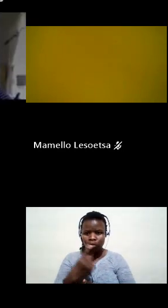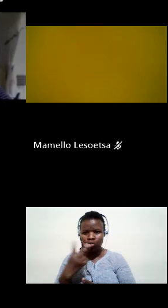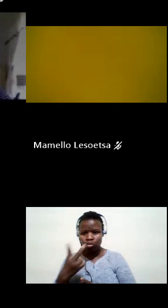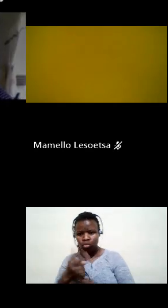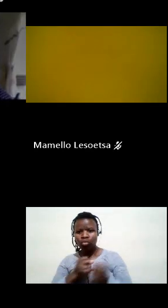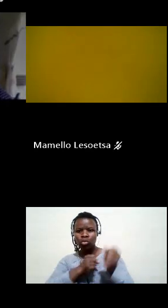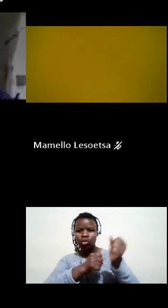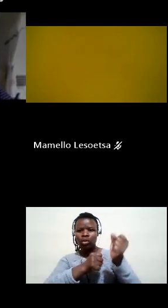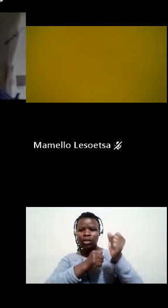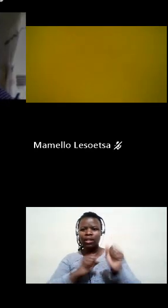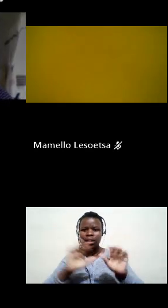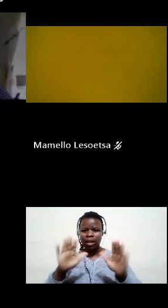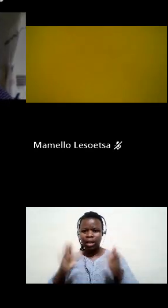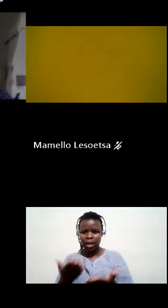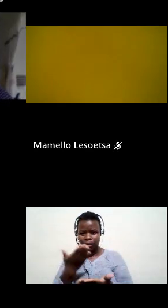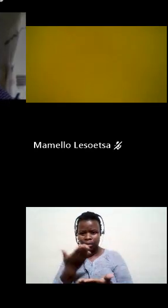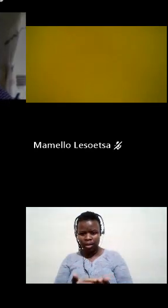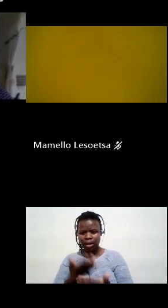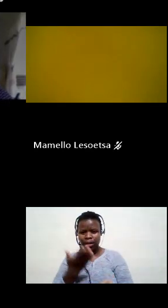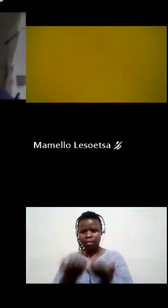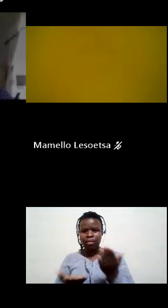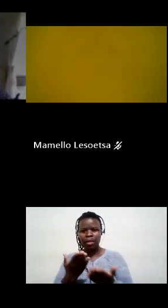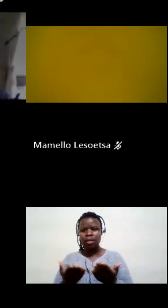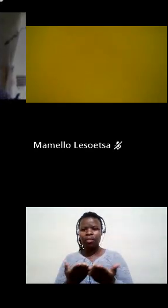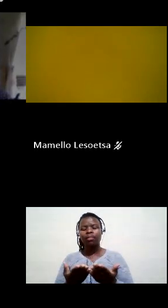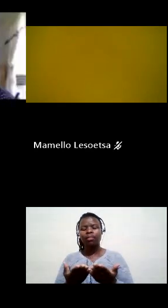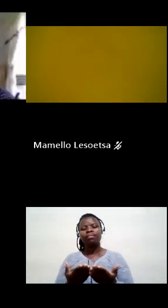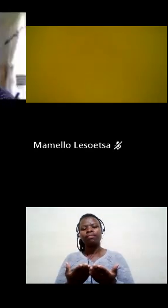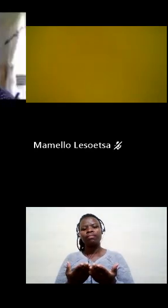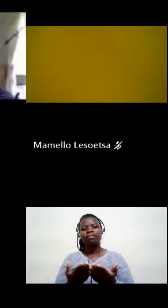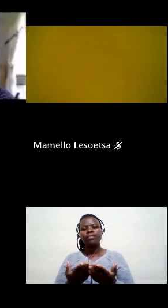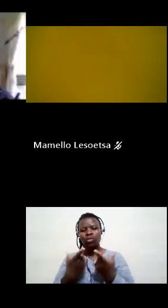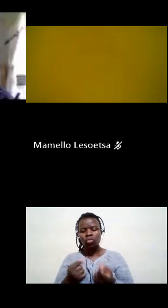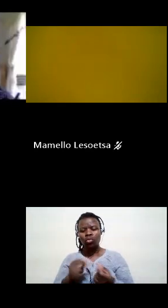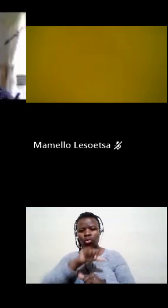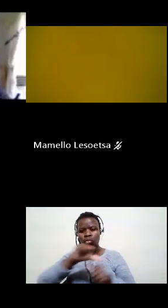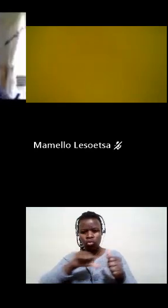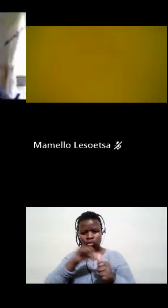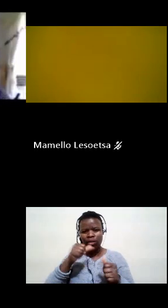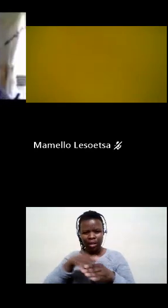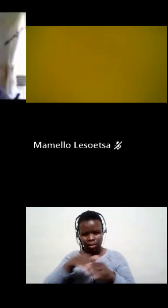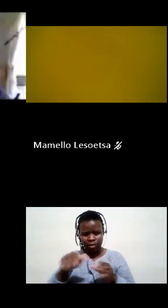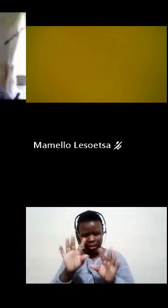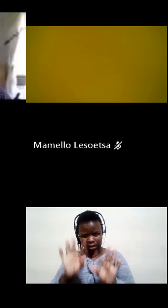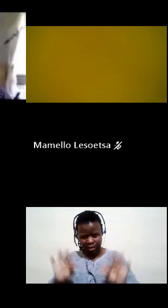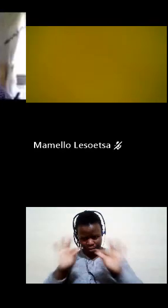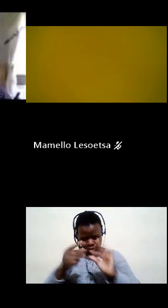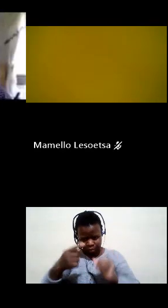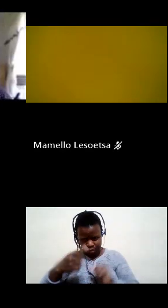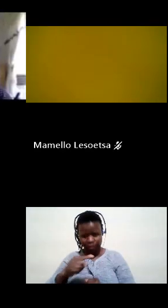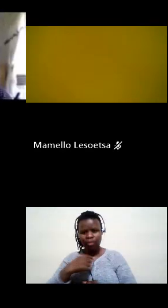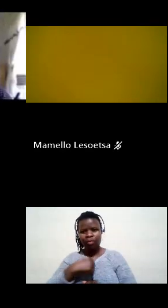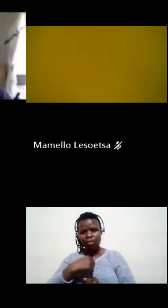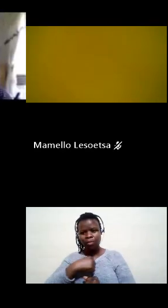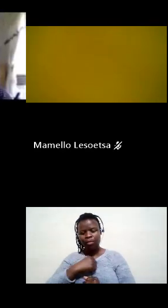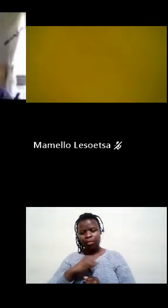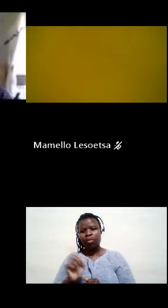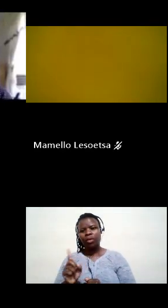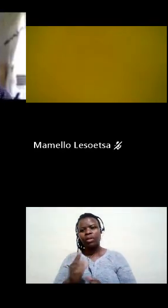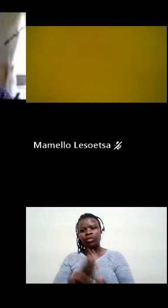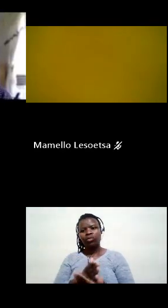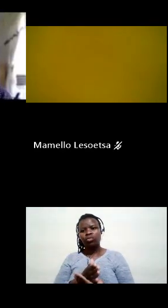social exclusion for sure. This is so important for me to shine a light on for social inclusion,